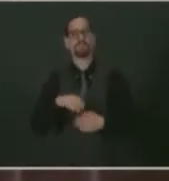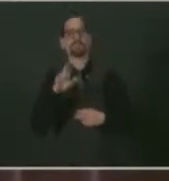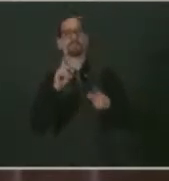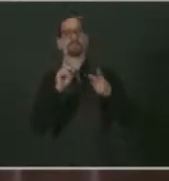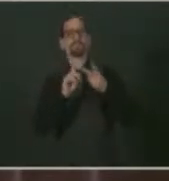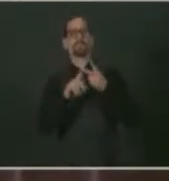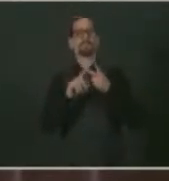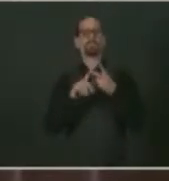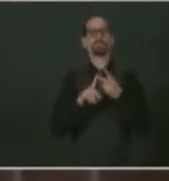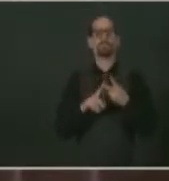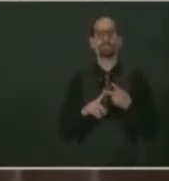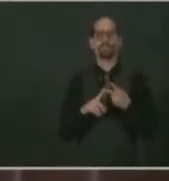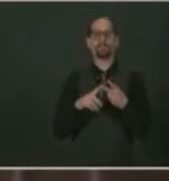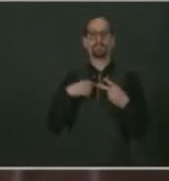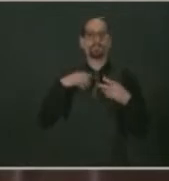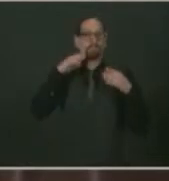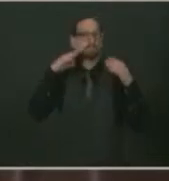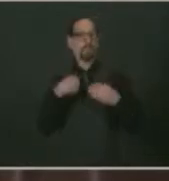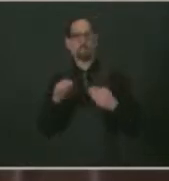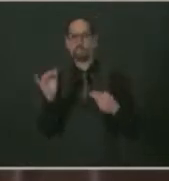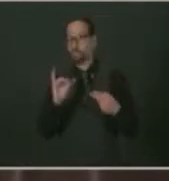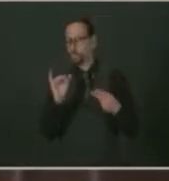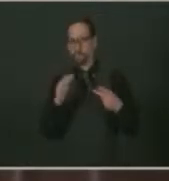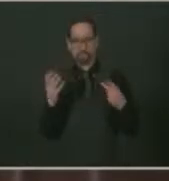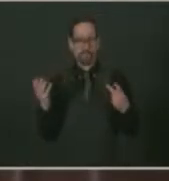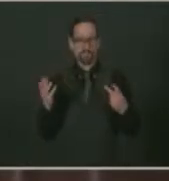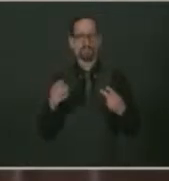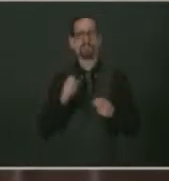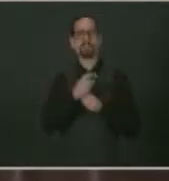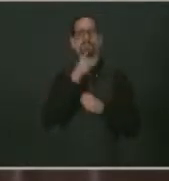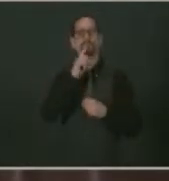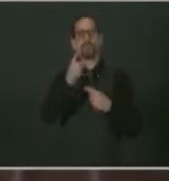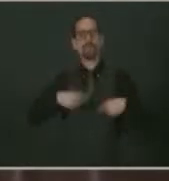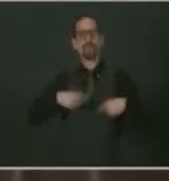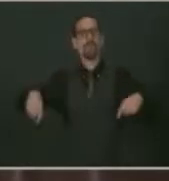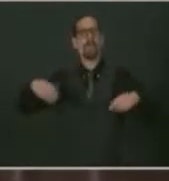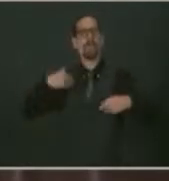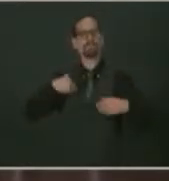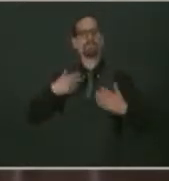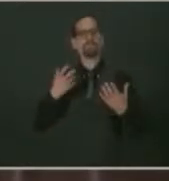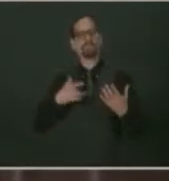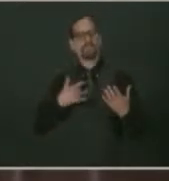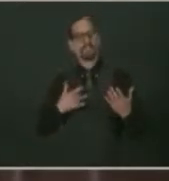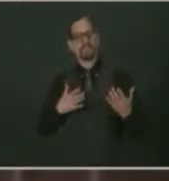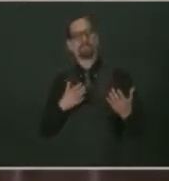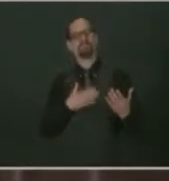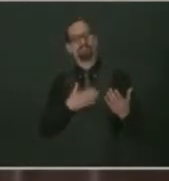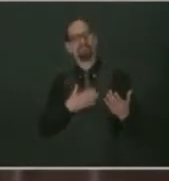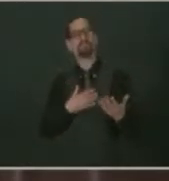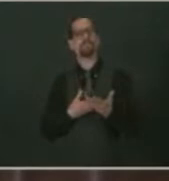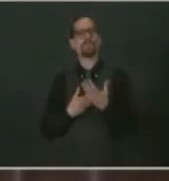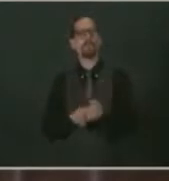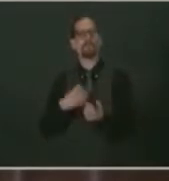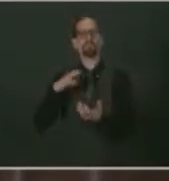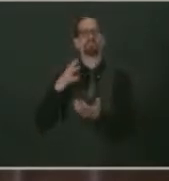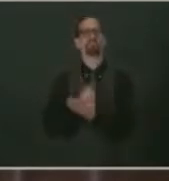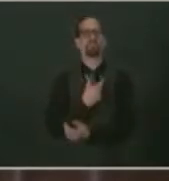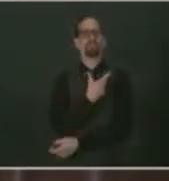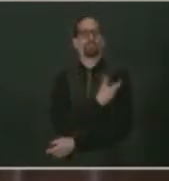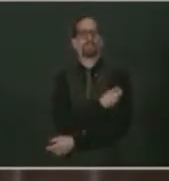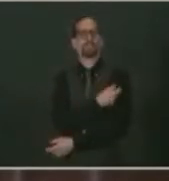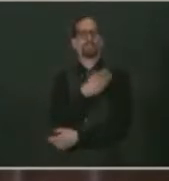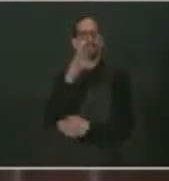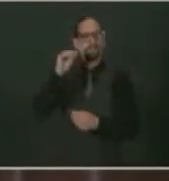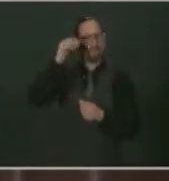building vaccine confidence. We want to make sure that everyone has the information that they need to be able to get vaccinated. We've